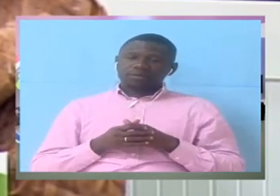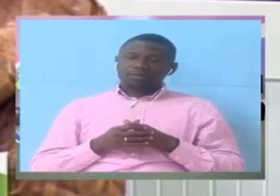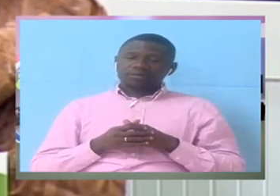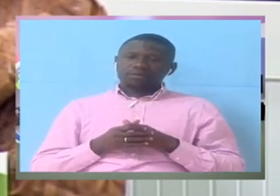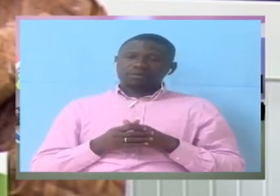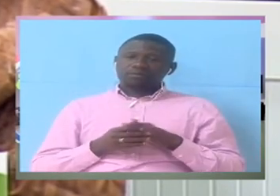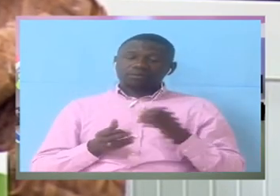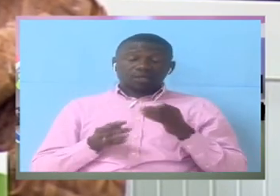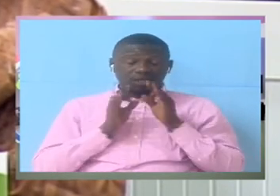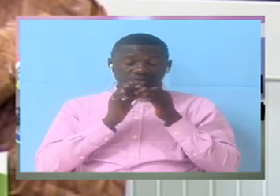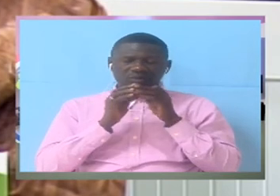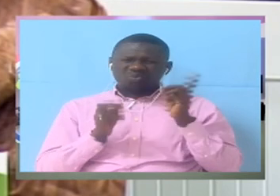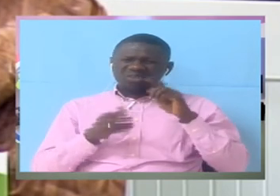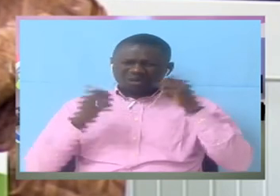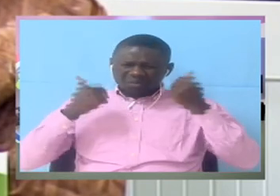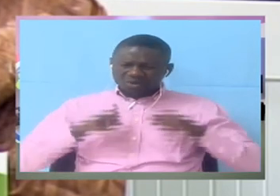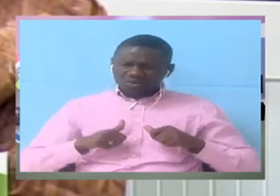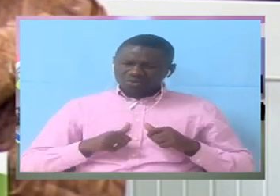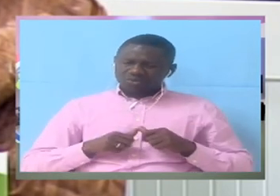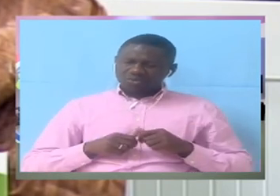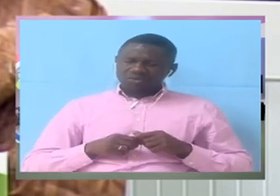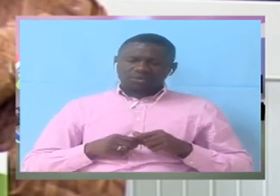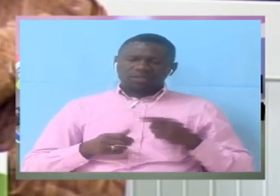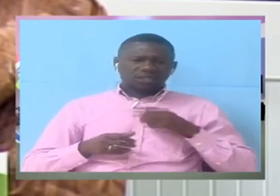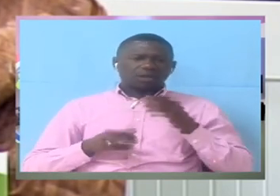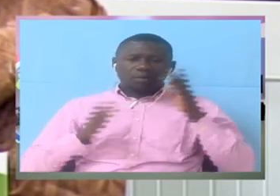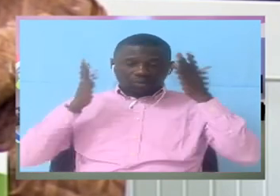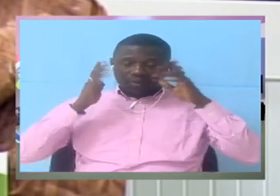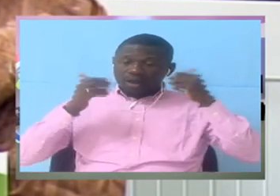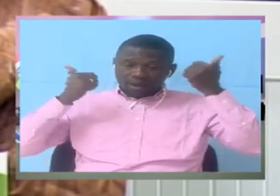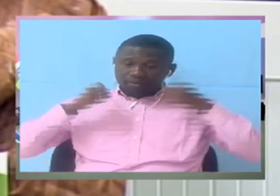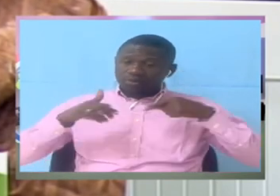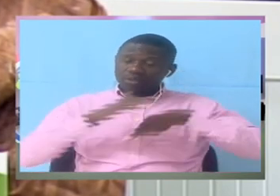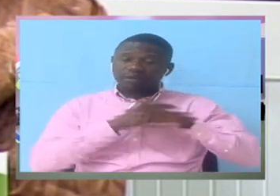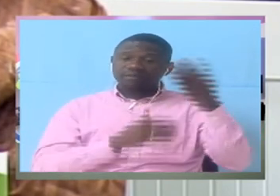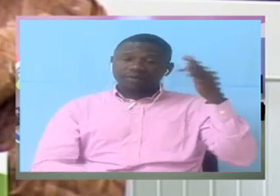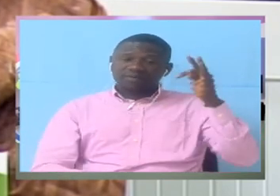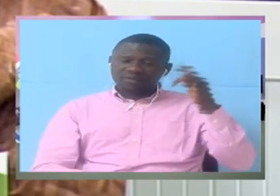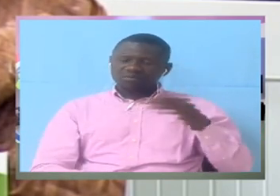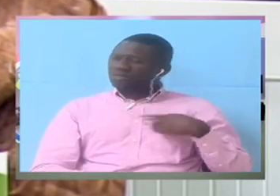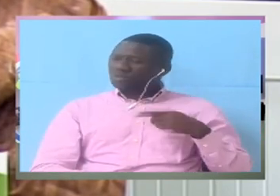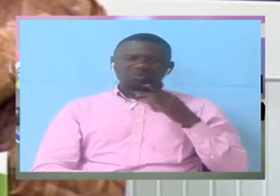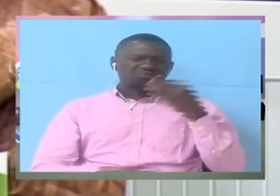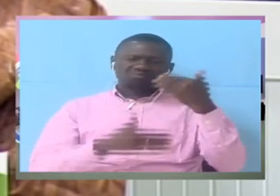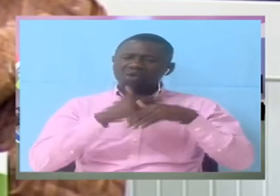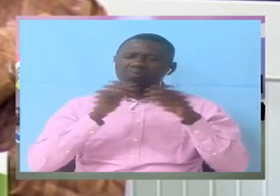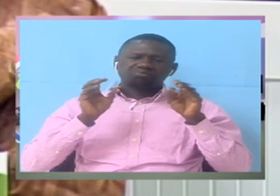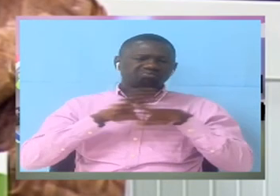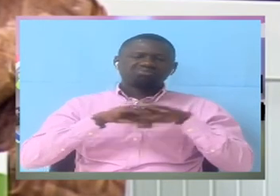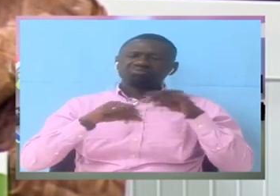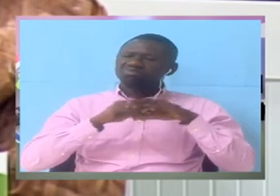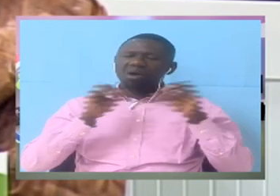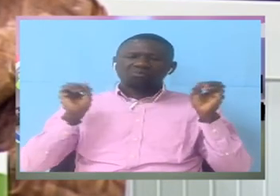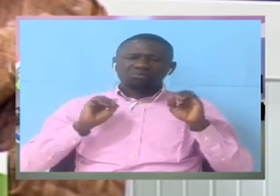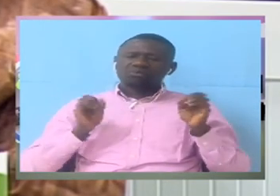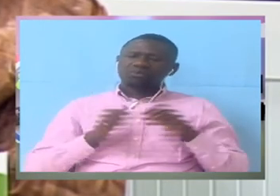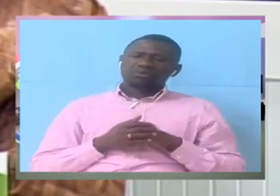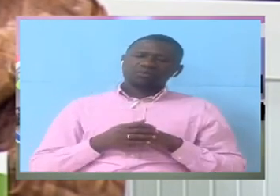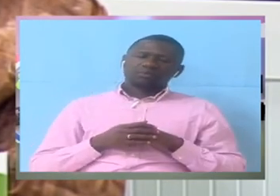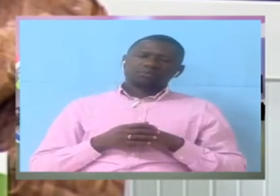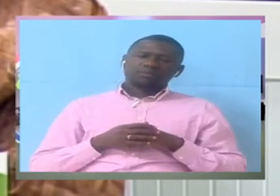And I told them, what is it about? They said the problem that happened in Farafanya. And I told them, we have nothing to do with it. We don't know anything about it.